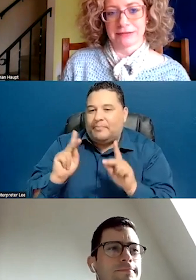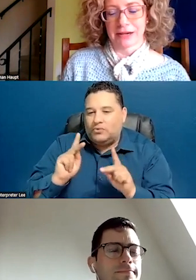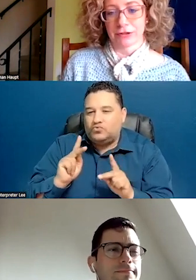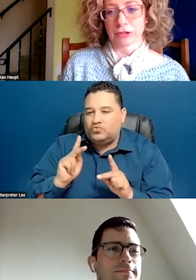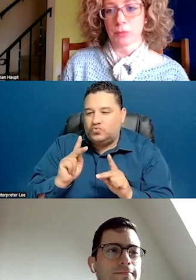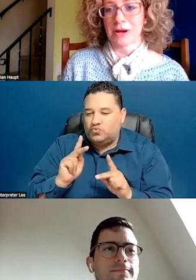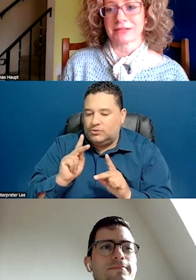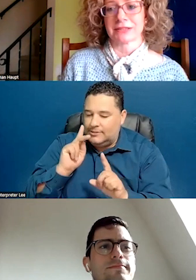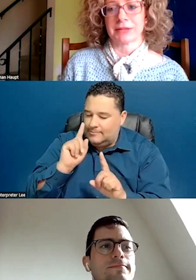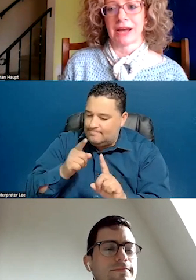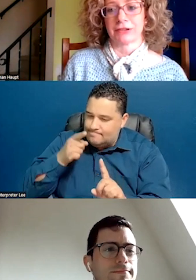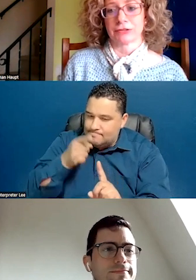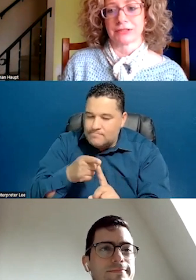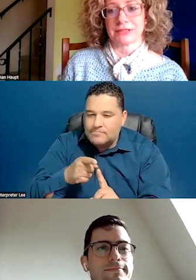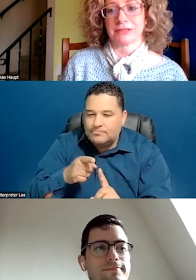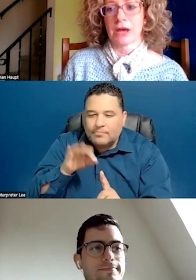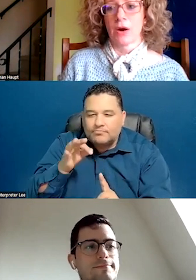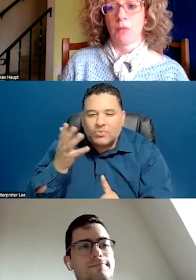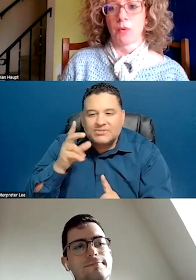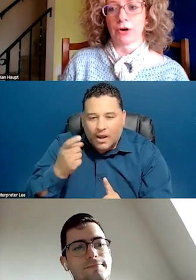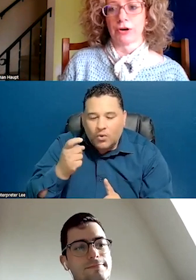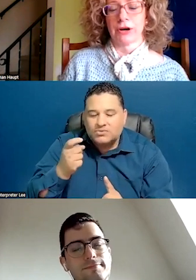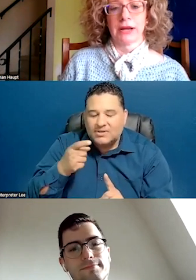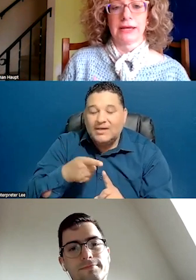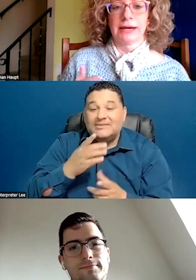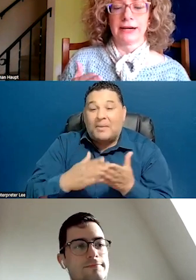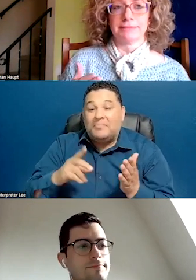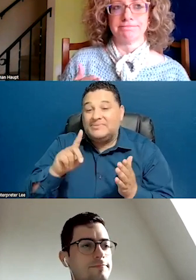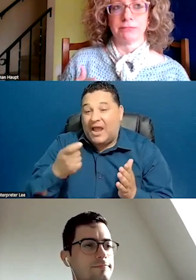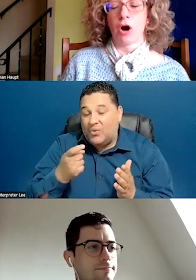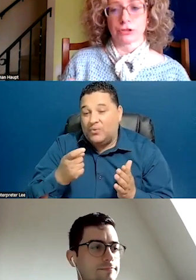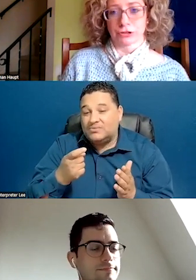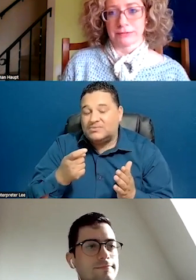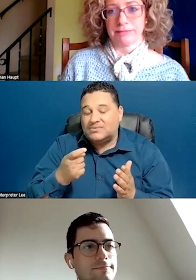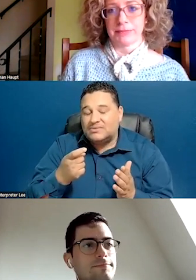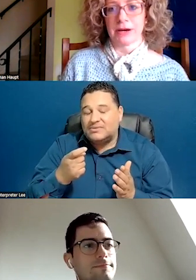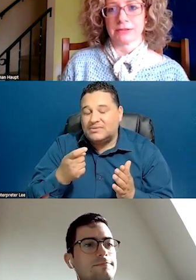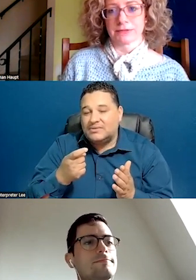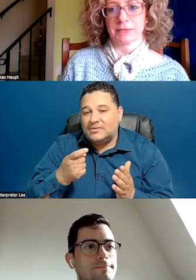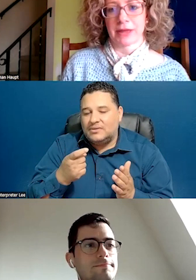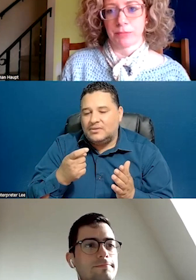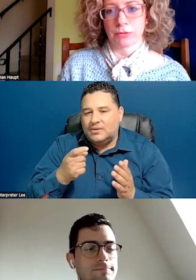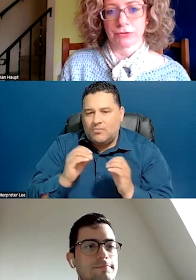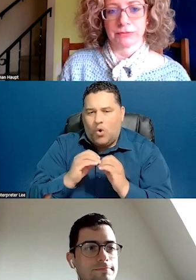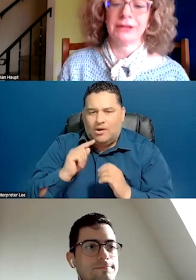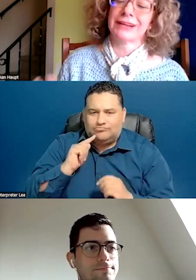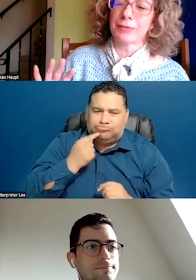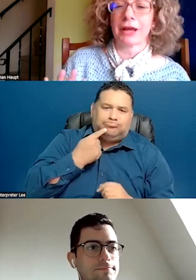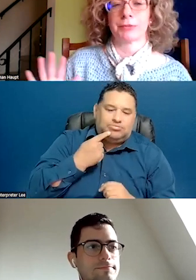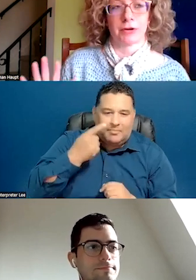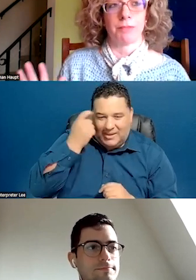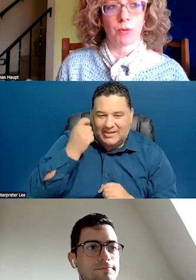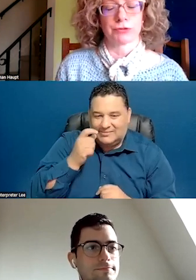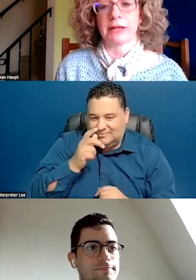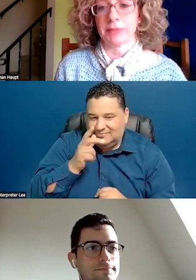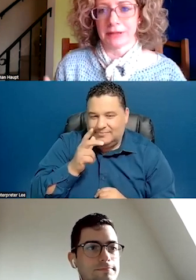that diagnosis was. And some of the diagnoses were harsher because of some of that poor, I